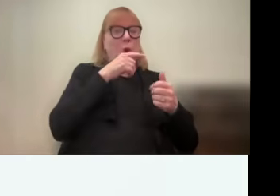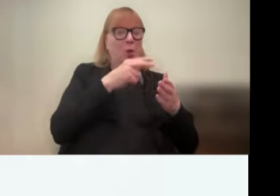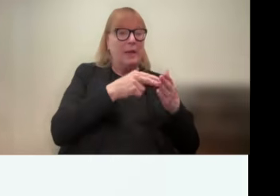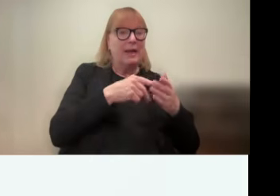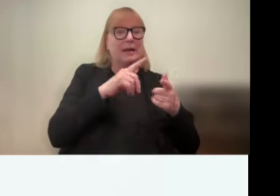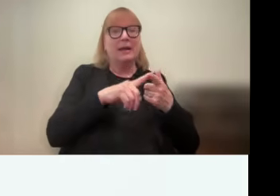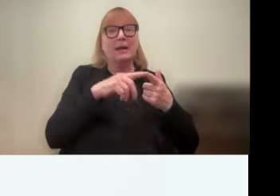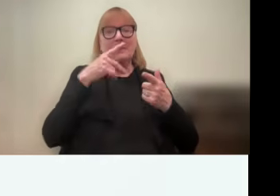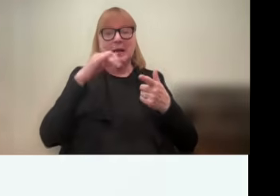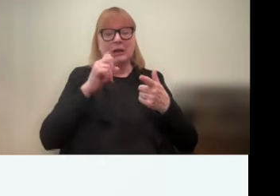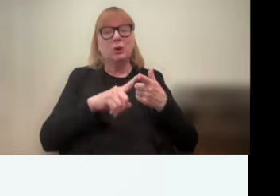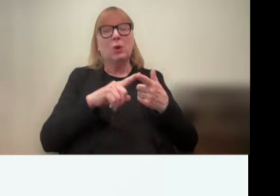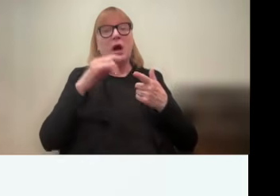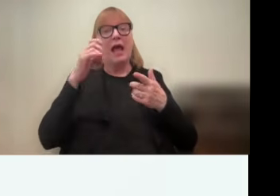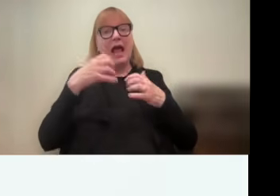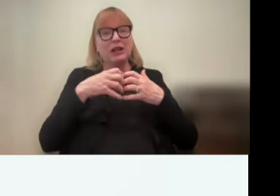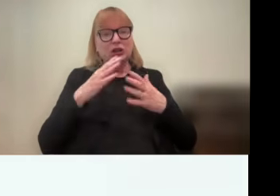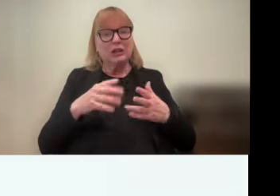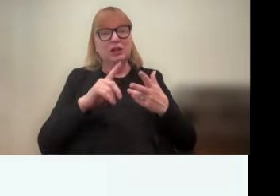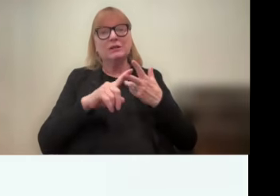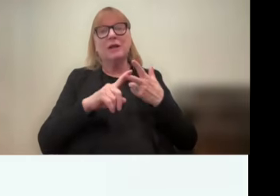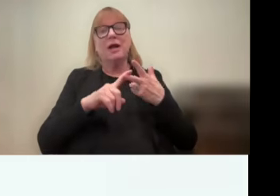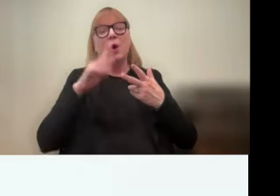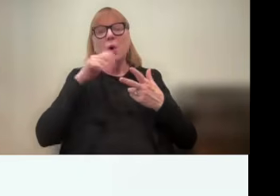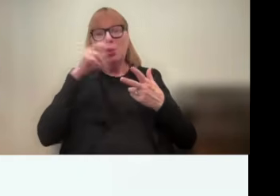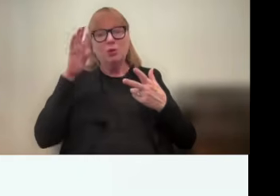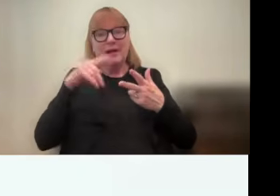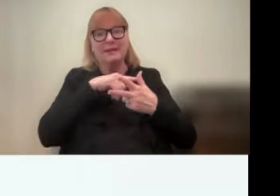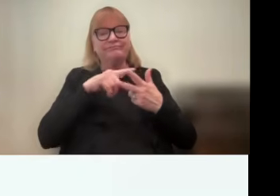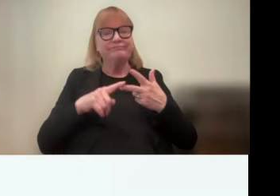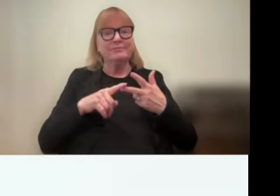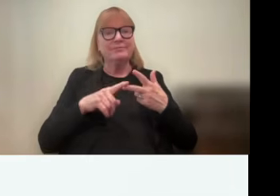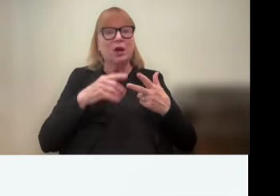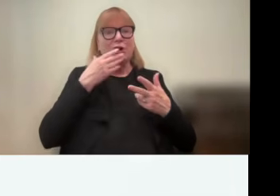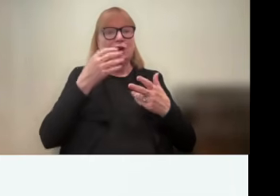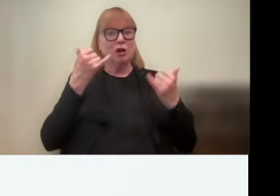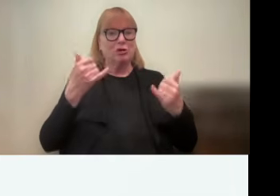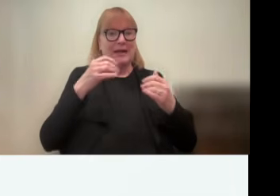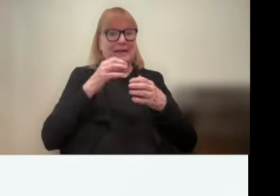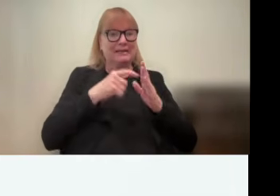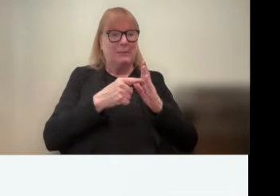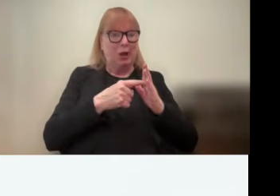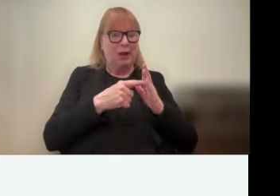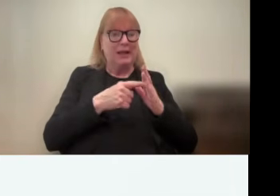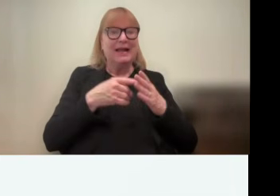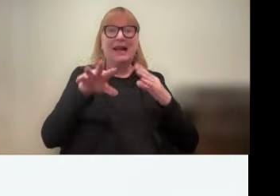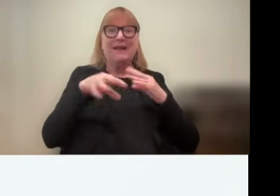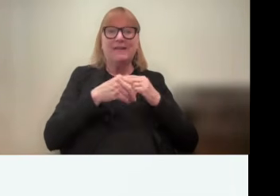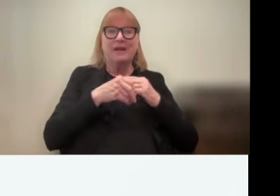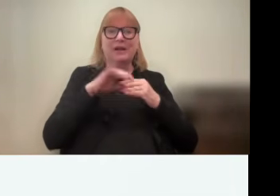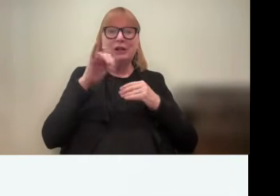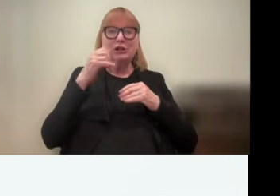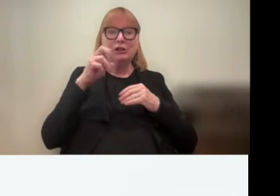or Picasso, whose work taught the machine what Picasso-like means. A good current example of this involves